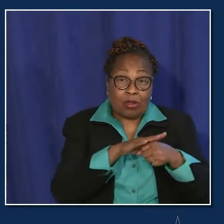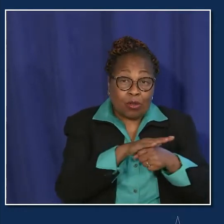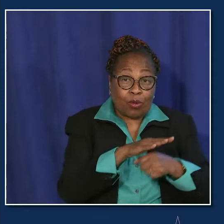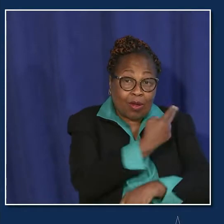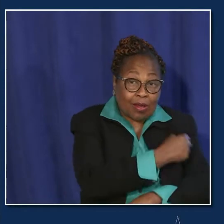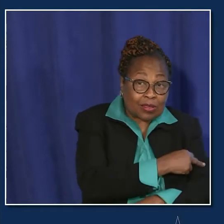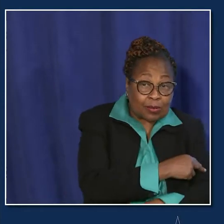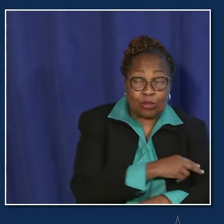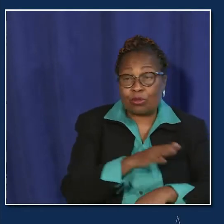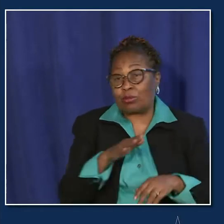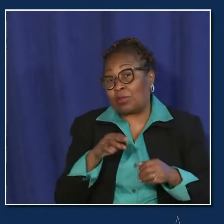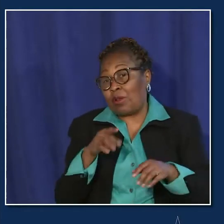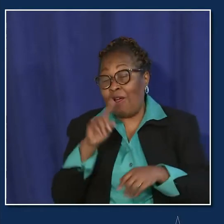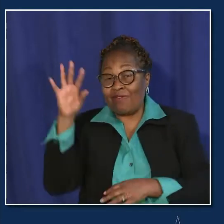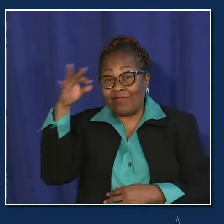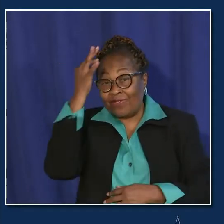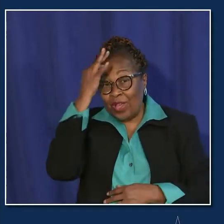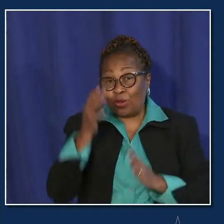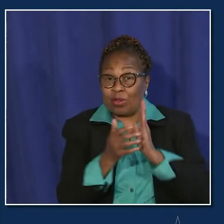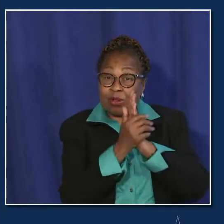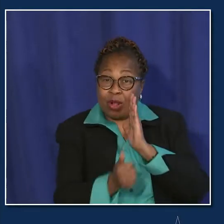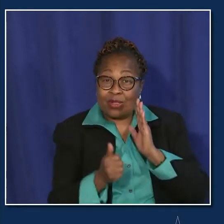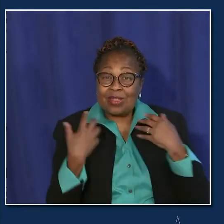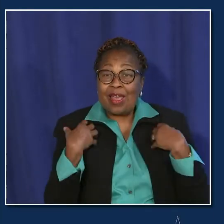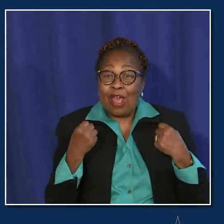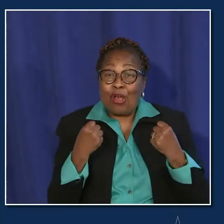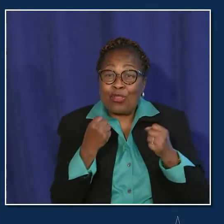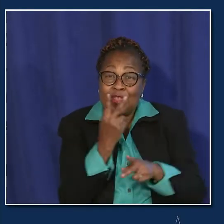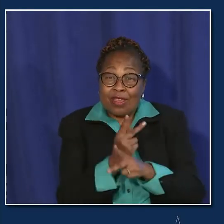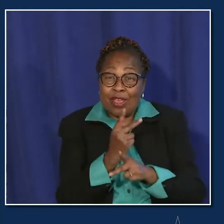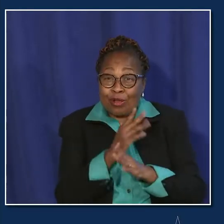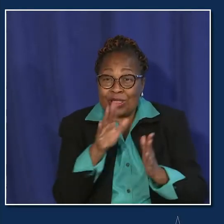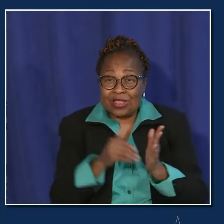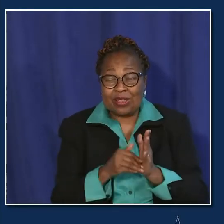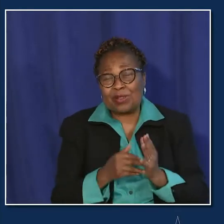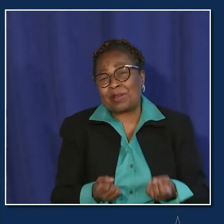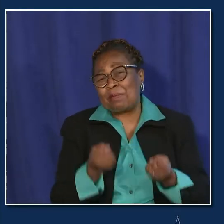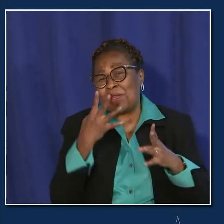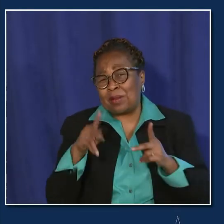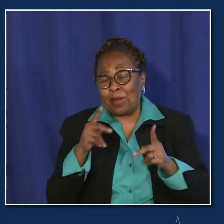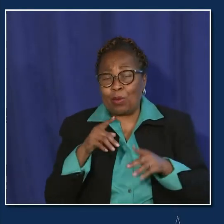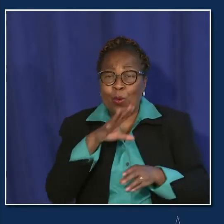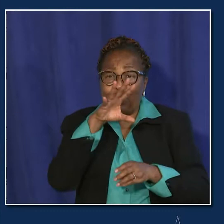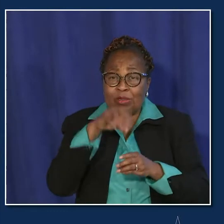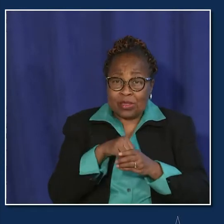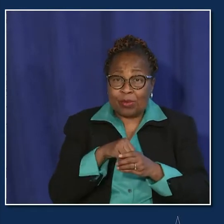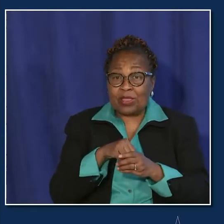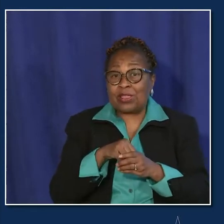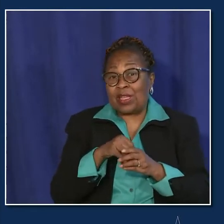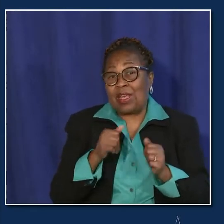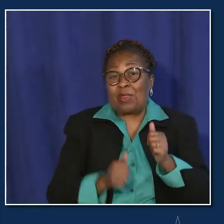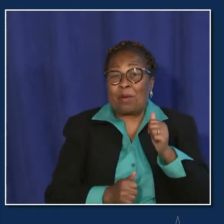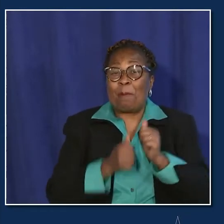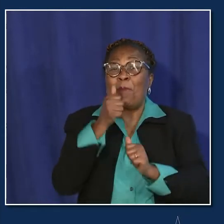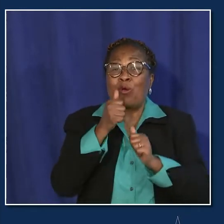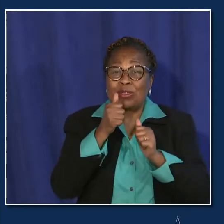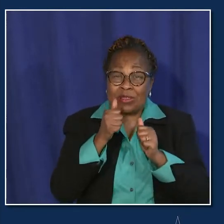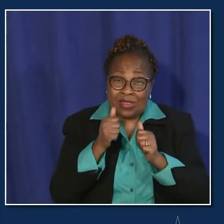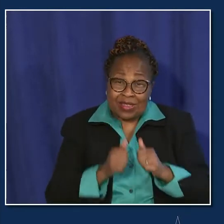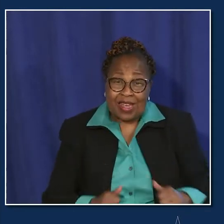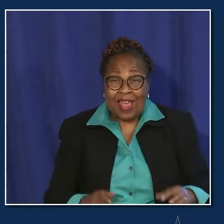our federally qualified healthcare centers, and so many who participated in the most